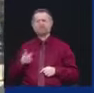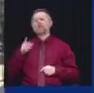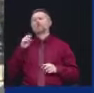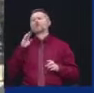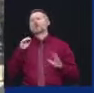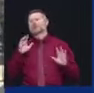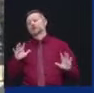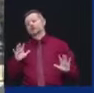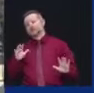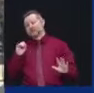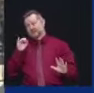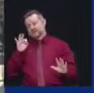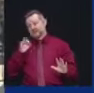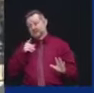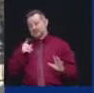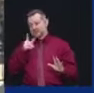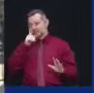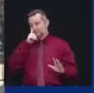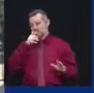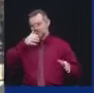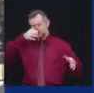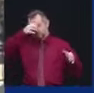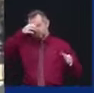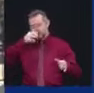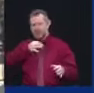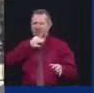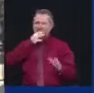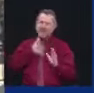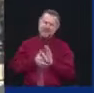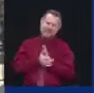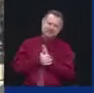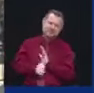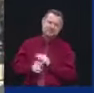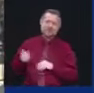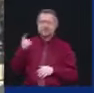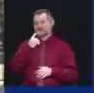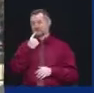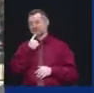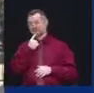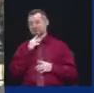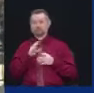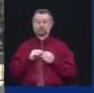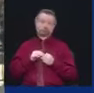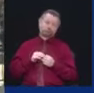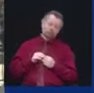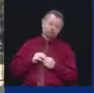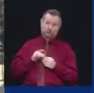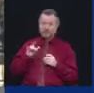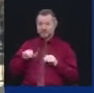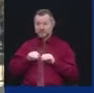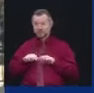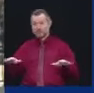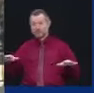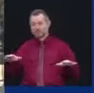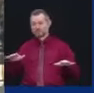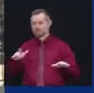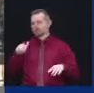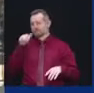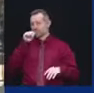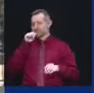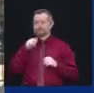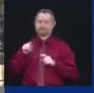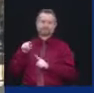the national experts, they will say that is a source of spread and one of the more significant sources of